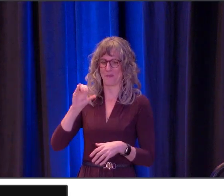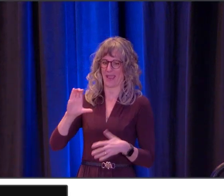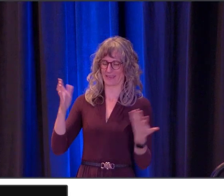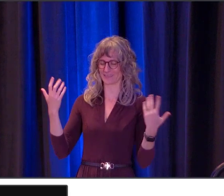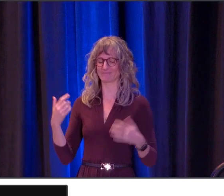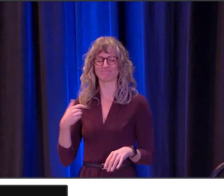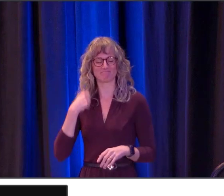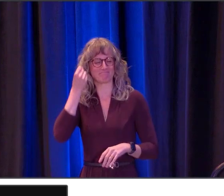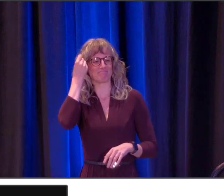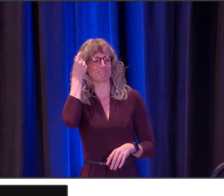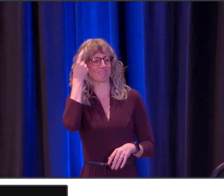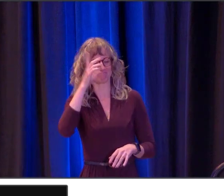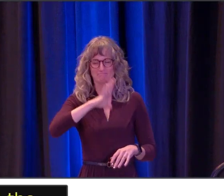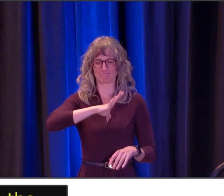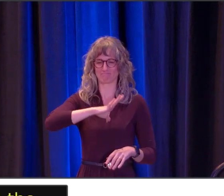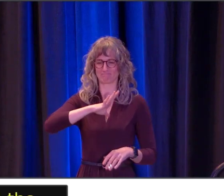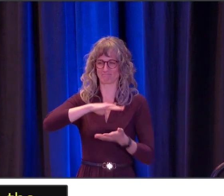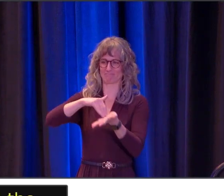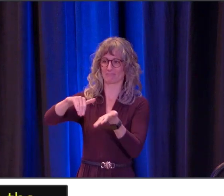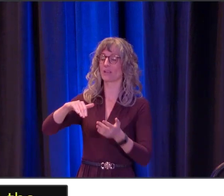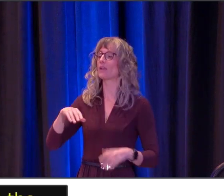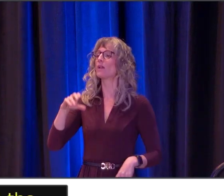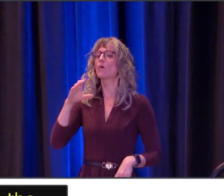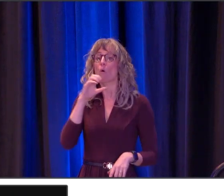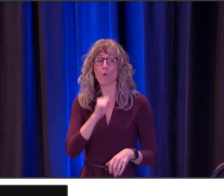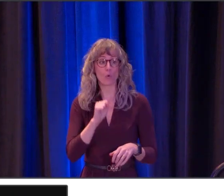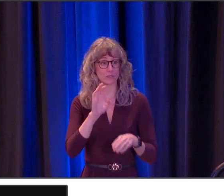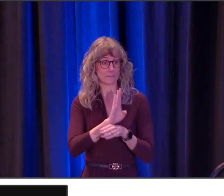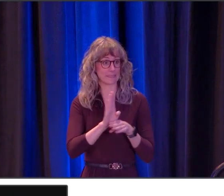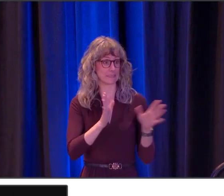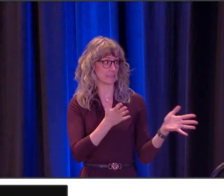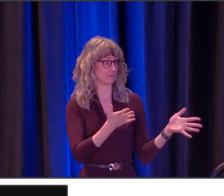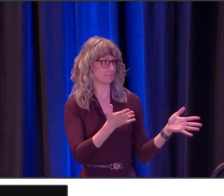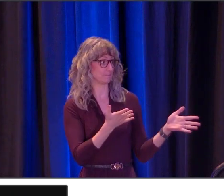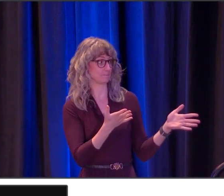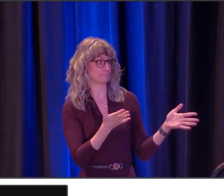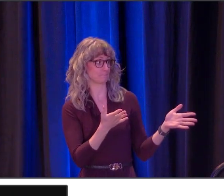that. All right, one more call for any old business.